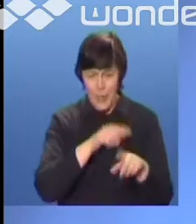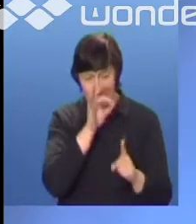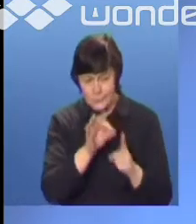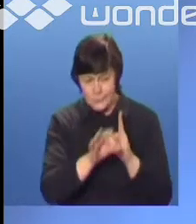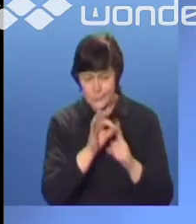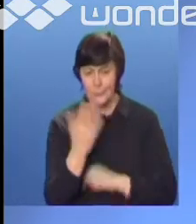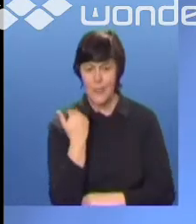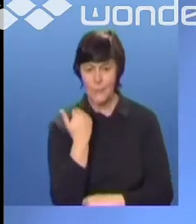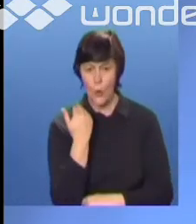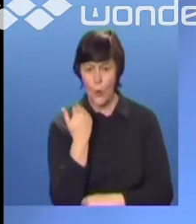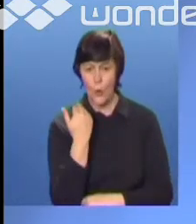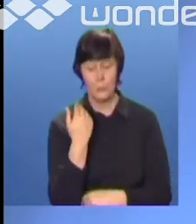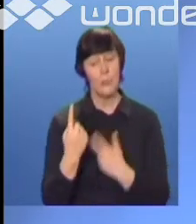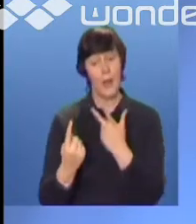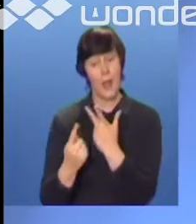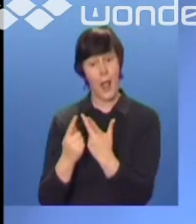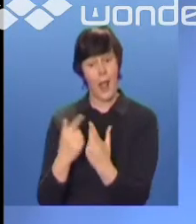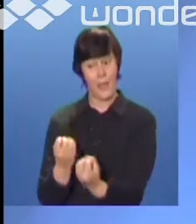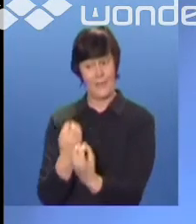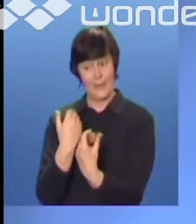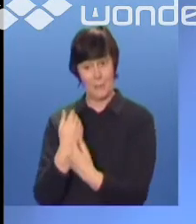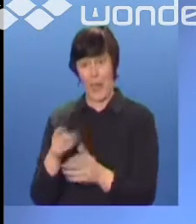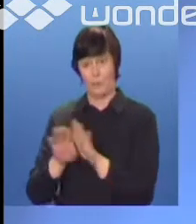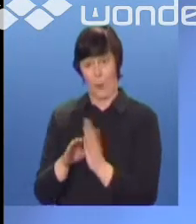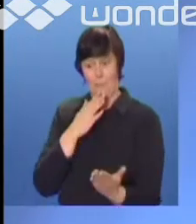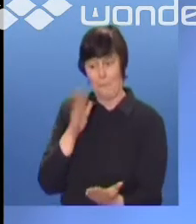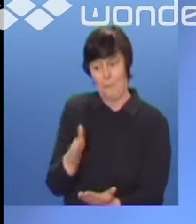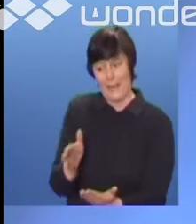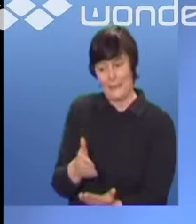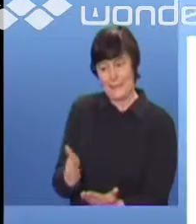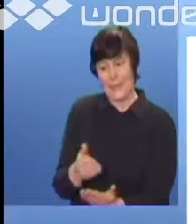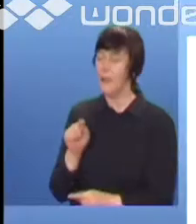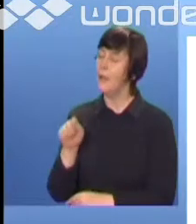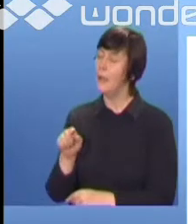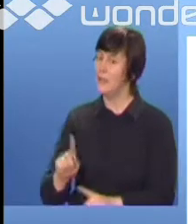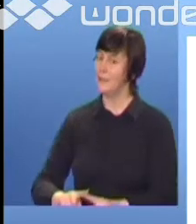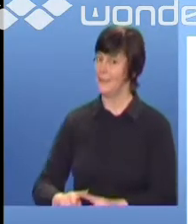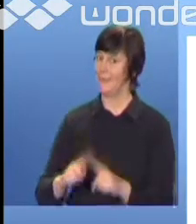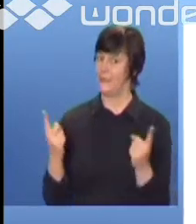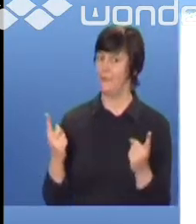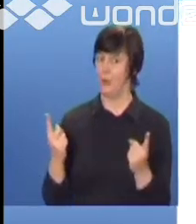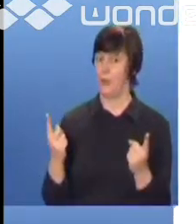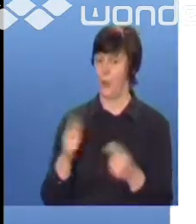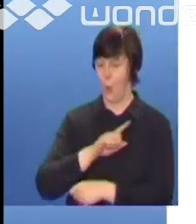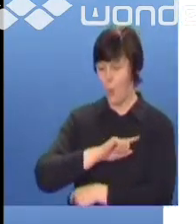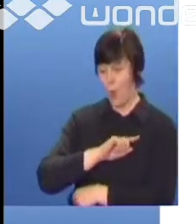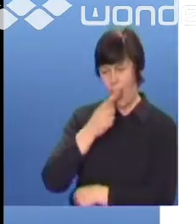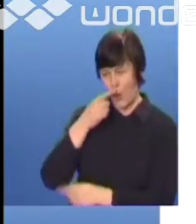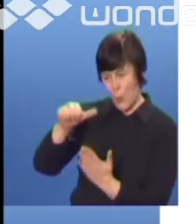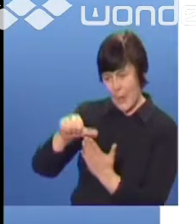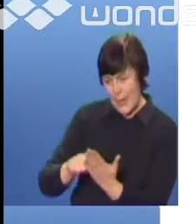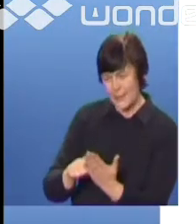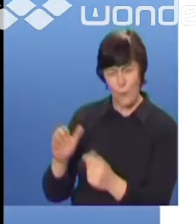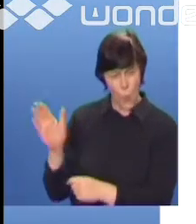other way to get feedback from Locata is in the feedback section of Locata Home. Now, this is a different type of feedback, because